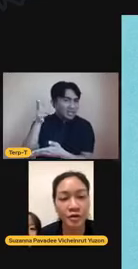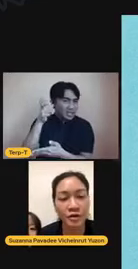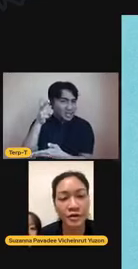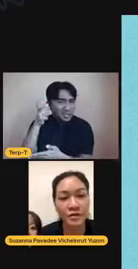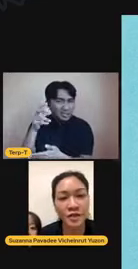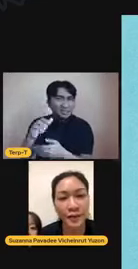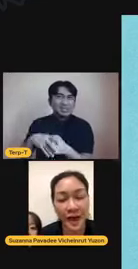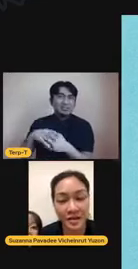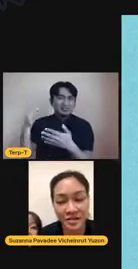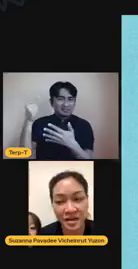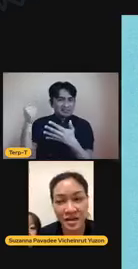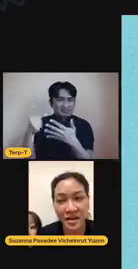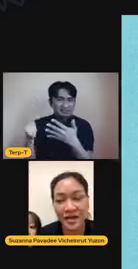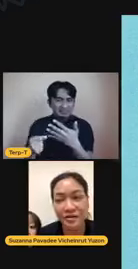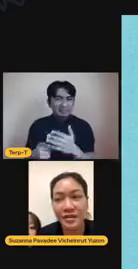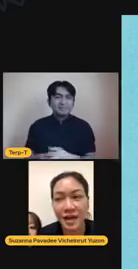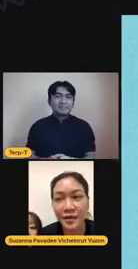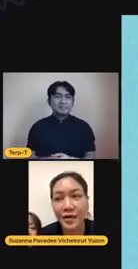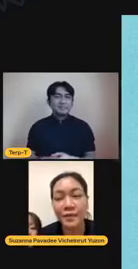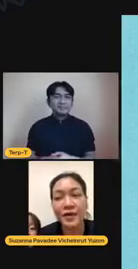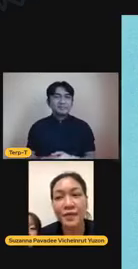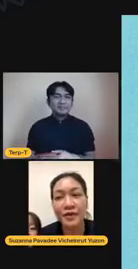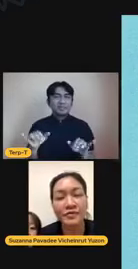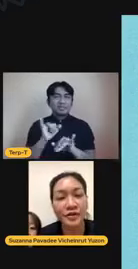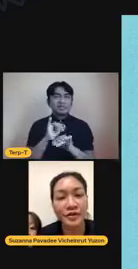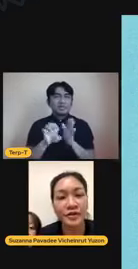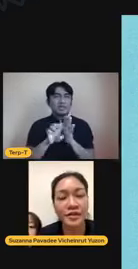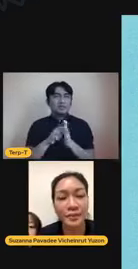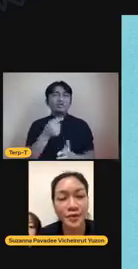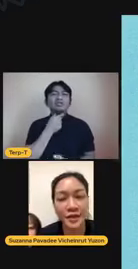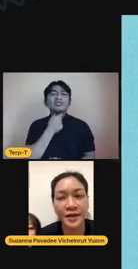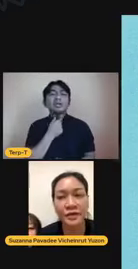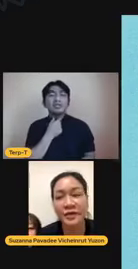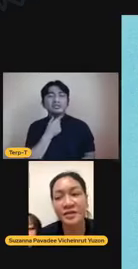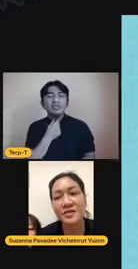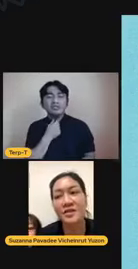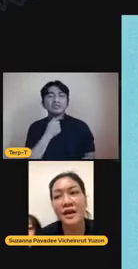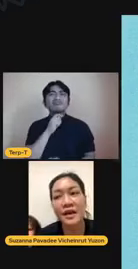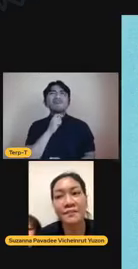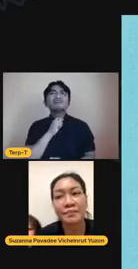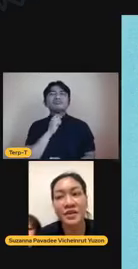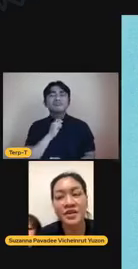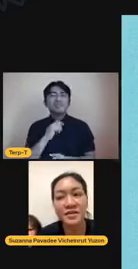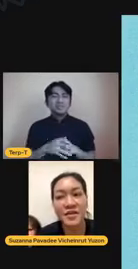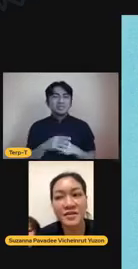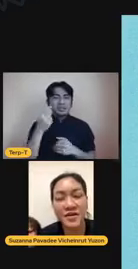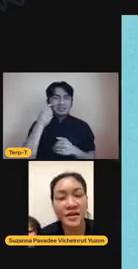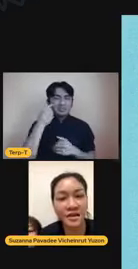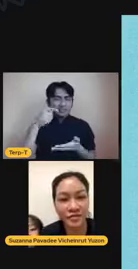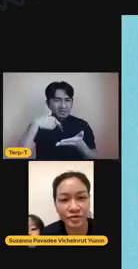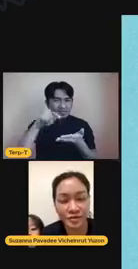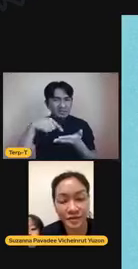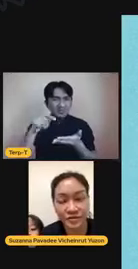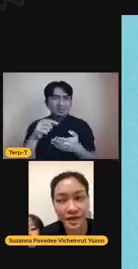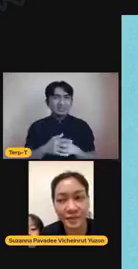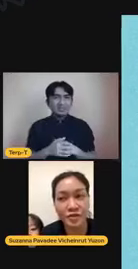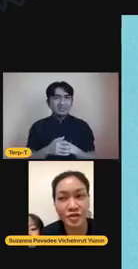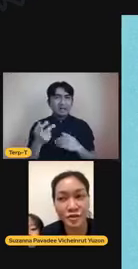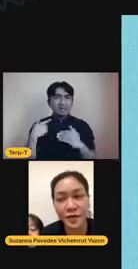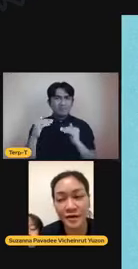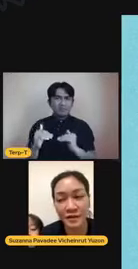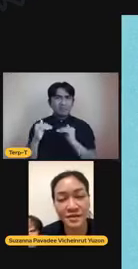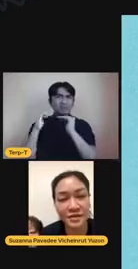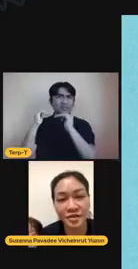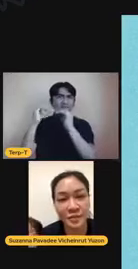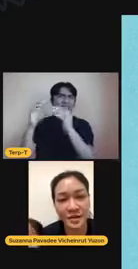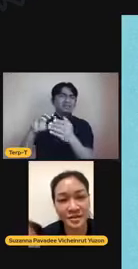out. She passed, like her thyroid, but upon further deeper checking, we can see that she has elevated levels of some. So